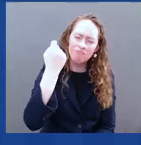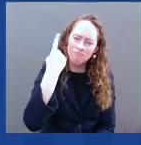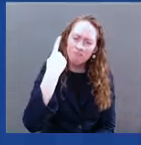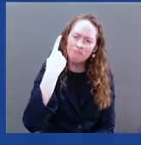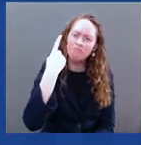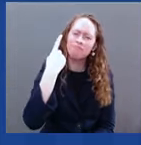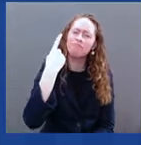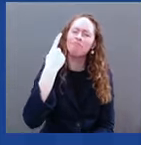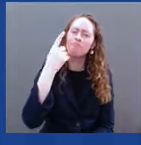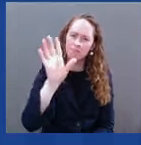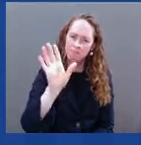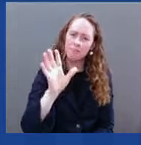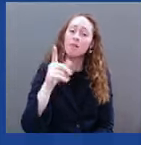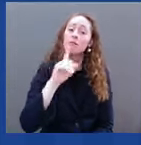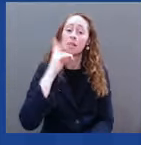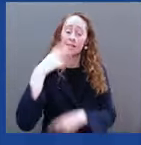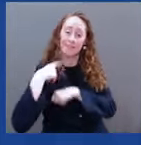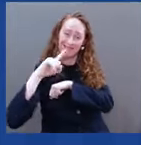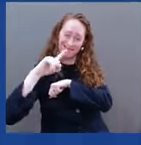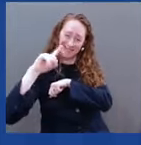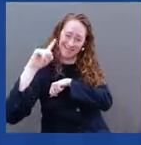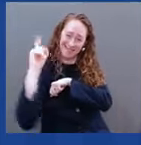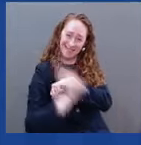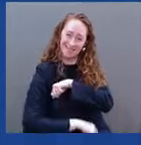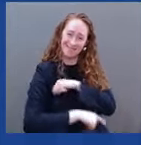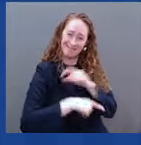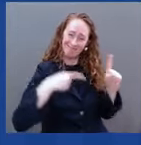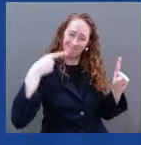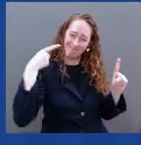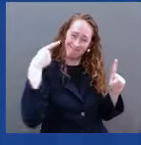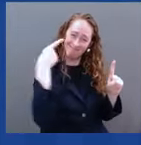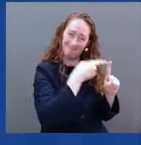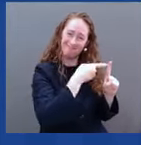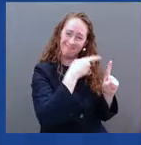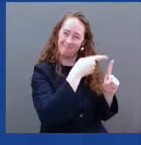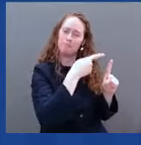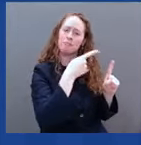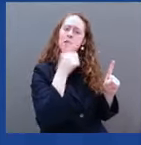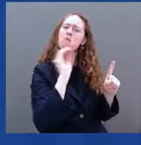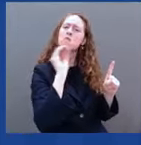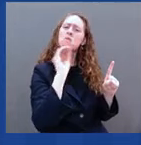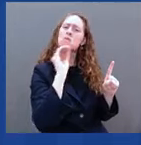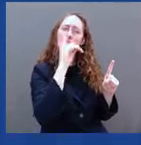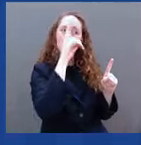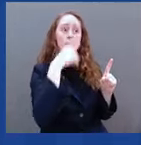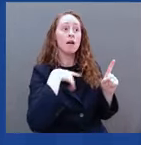deter. You keep talking about that. Sanctions never deter.